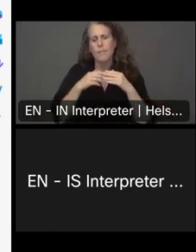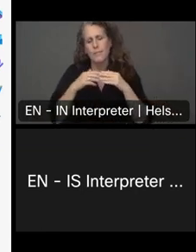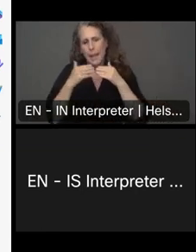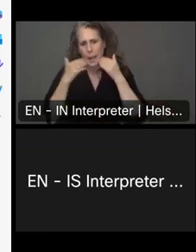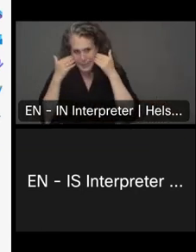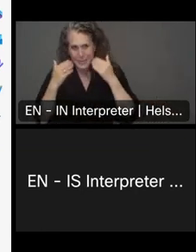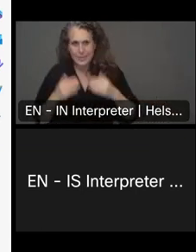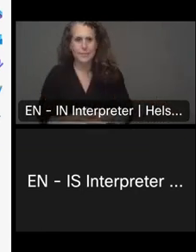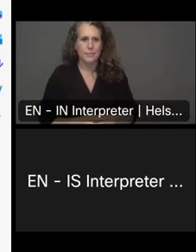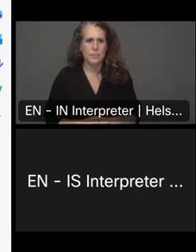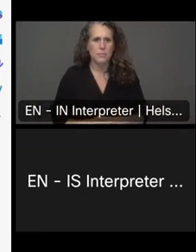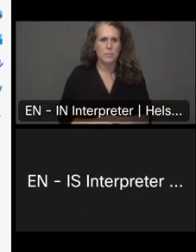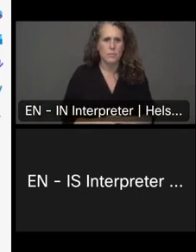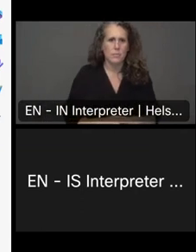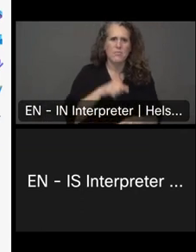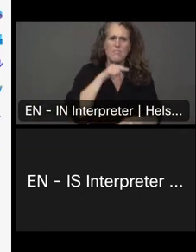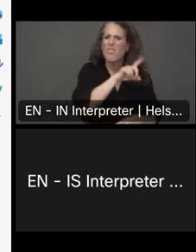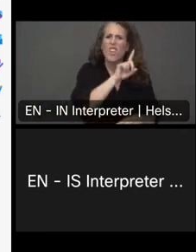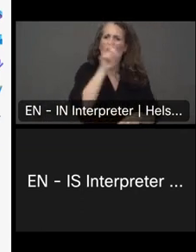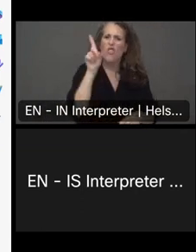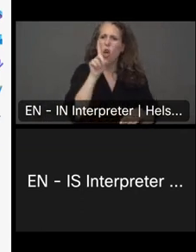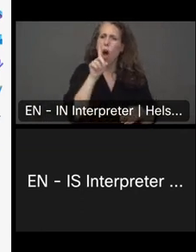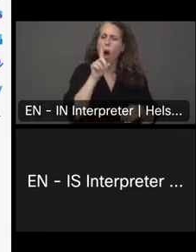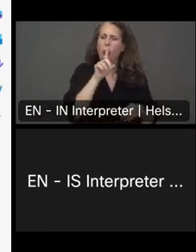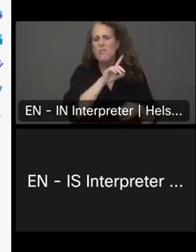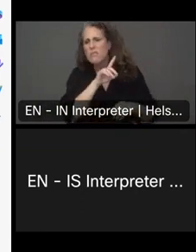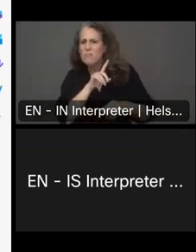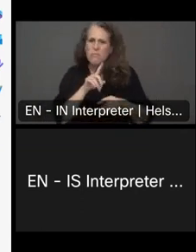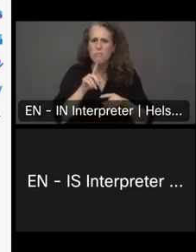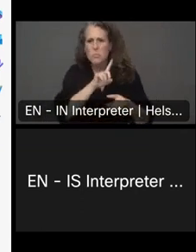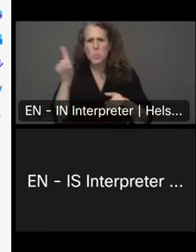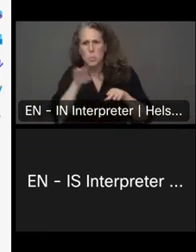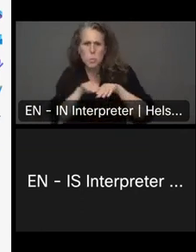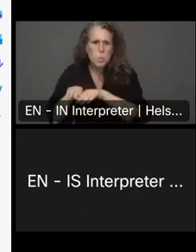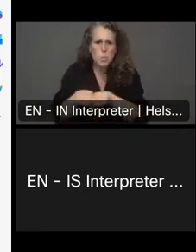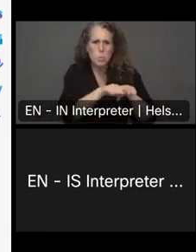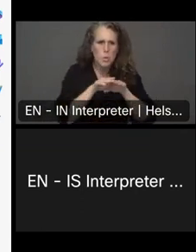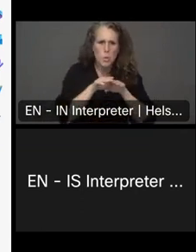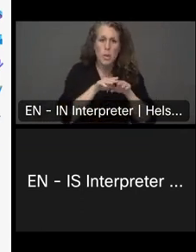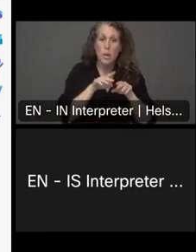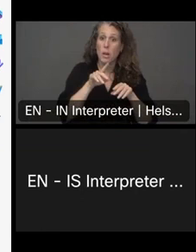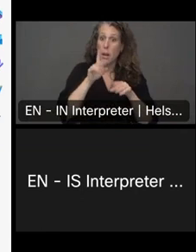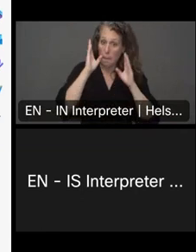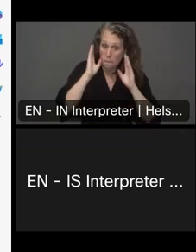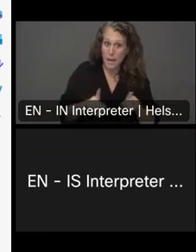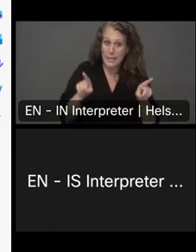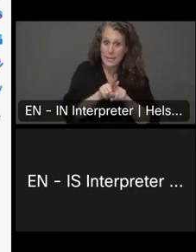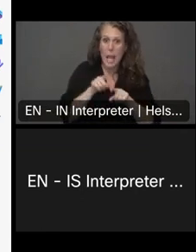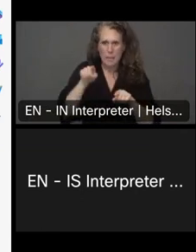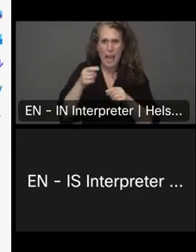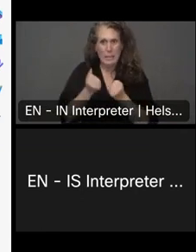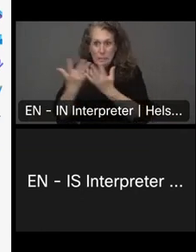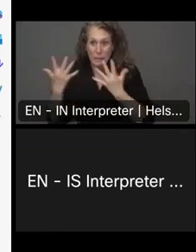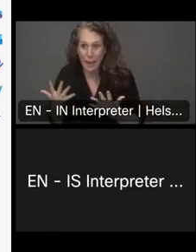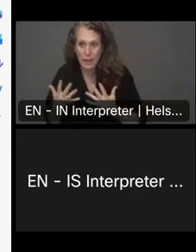predictably distinct from it's common, given that things can be neither common nor uncommon, people can be neither happy nor unhappy. Why would we